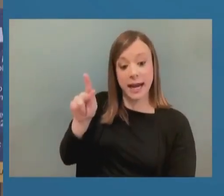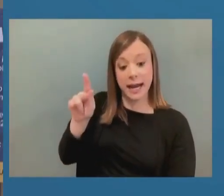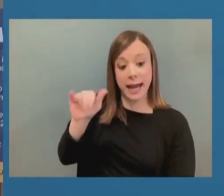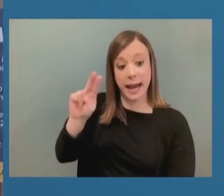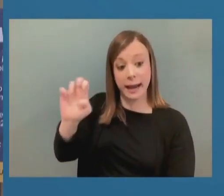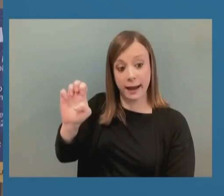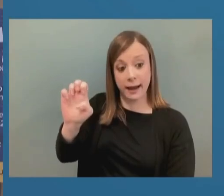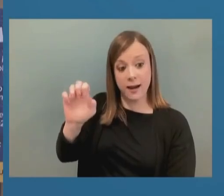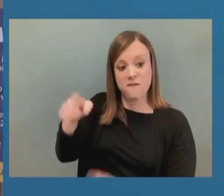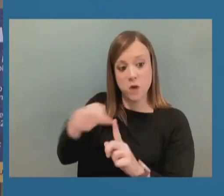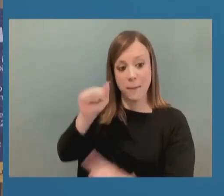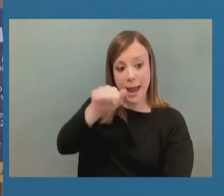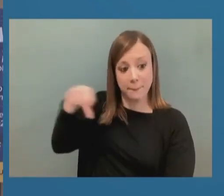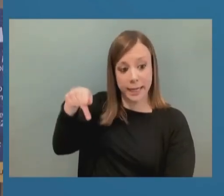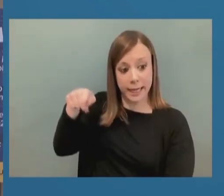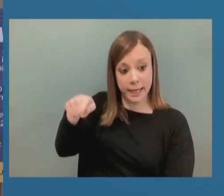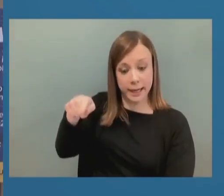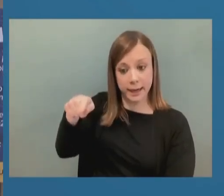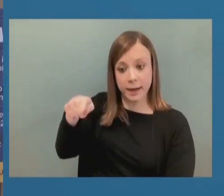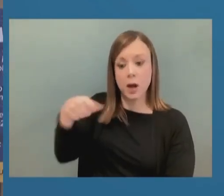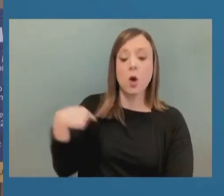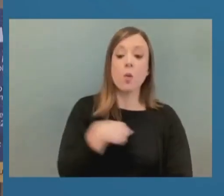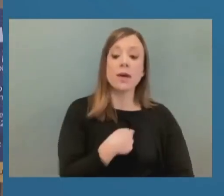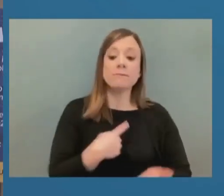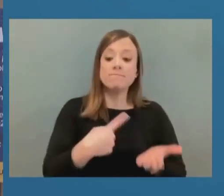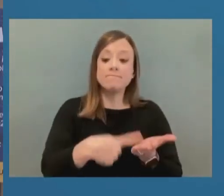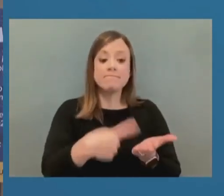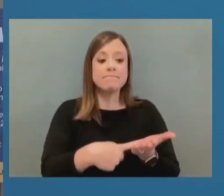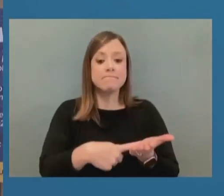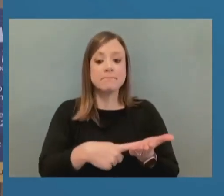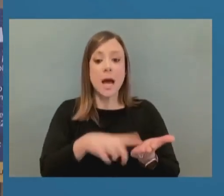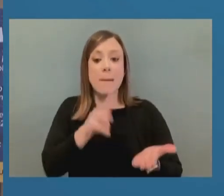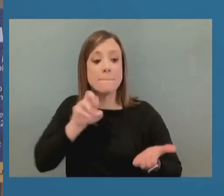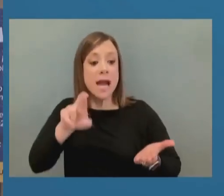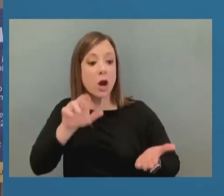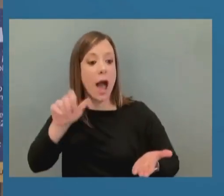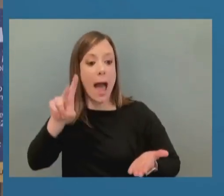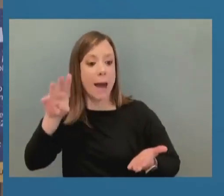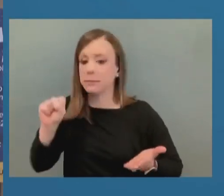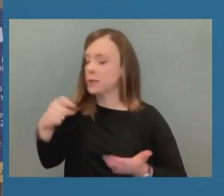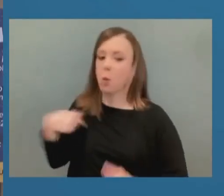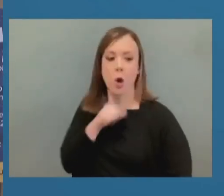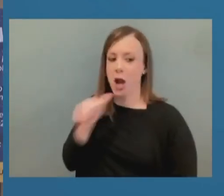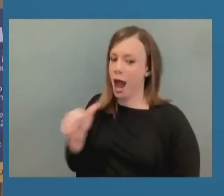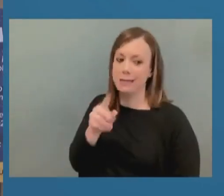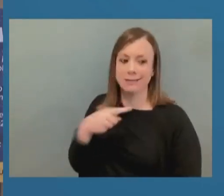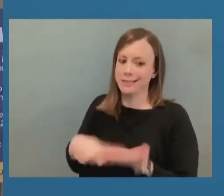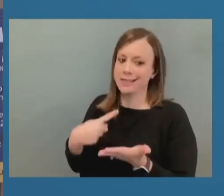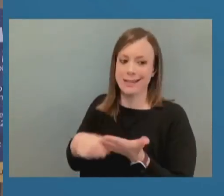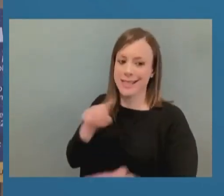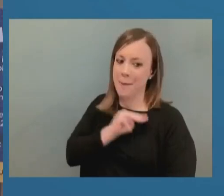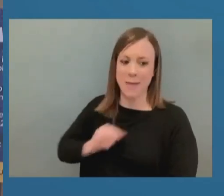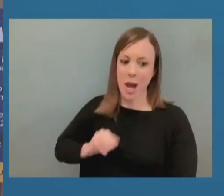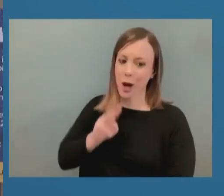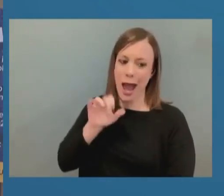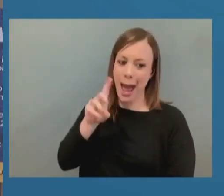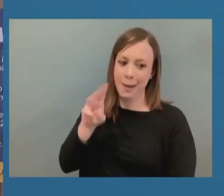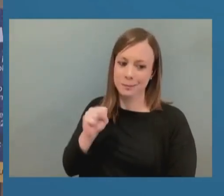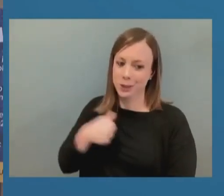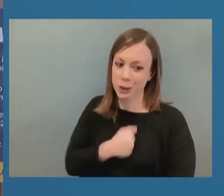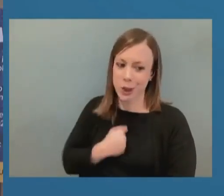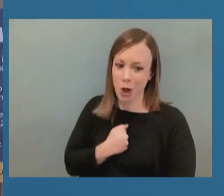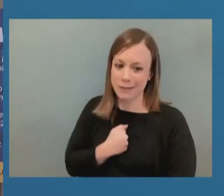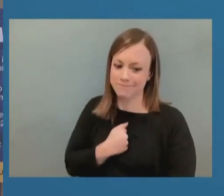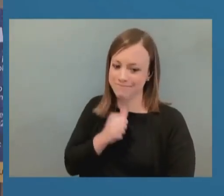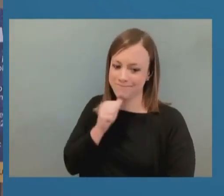you. Well, since we have been talking about Mayor Adams, can you No, share we're with not. us your Next latest? question. No, we're gonna move on to Evan Simcoe Bednarski